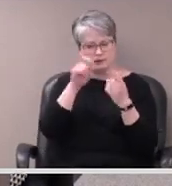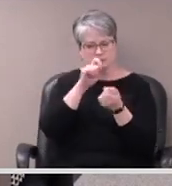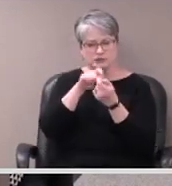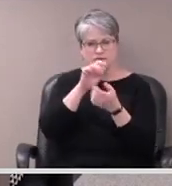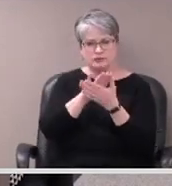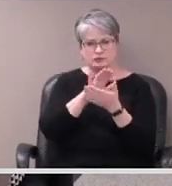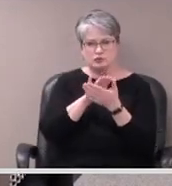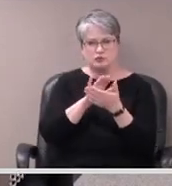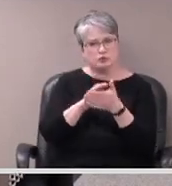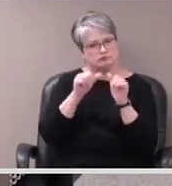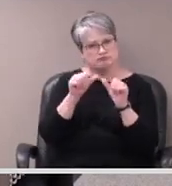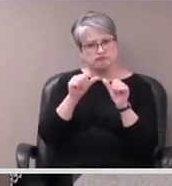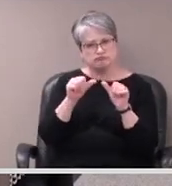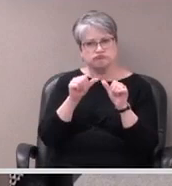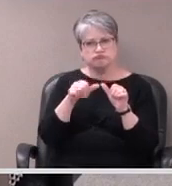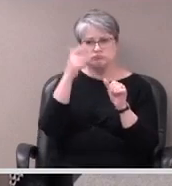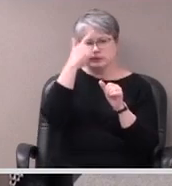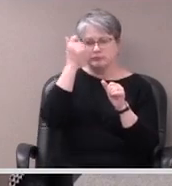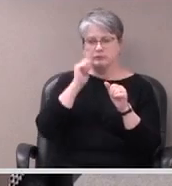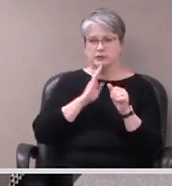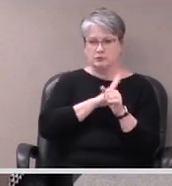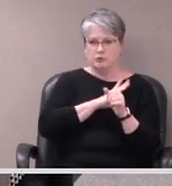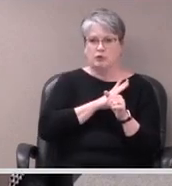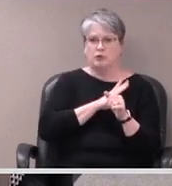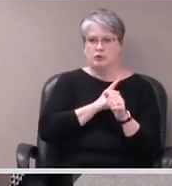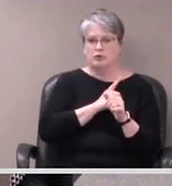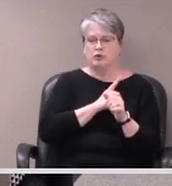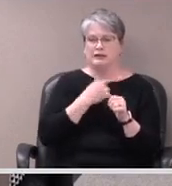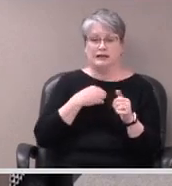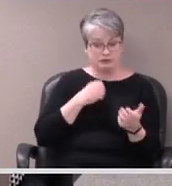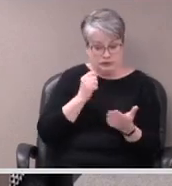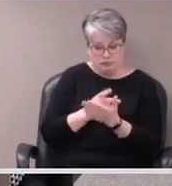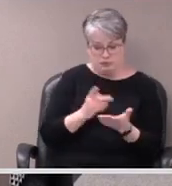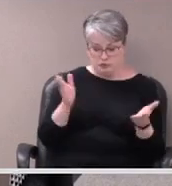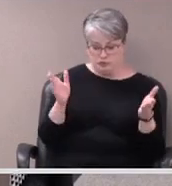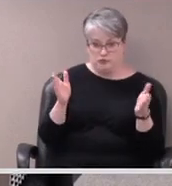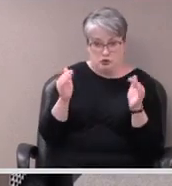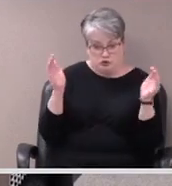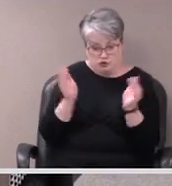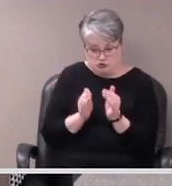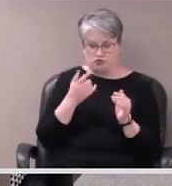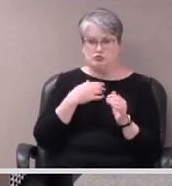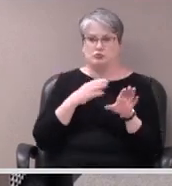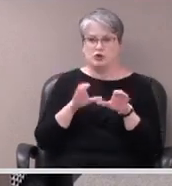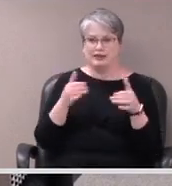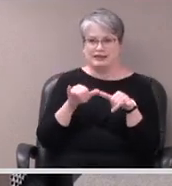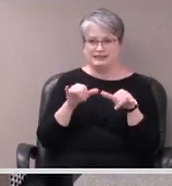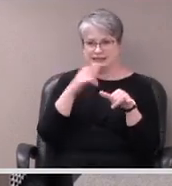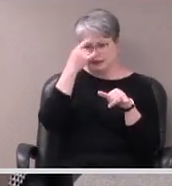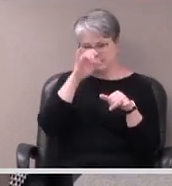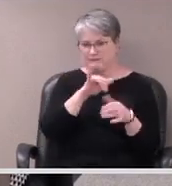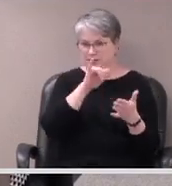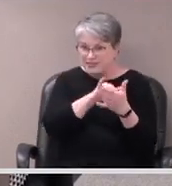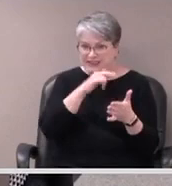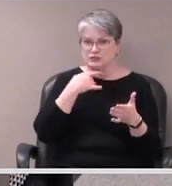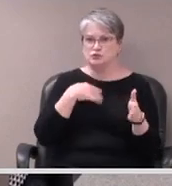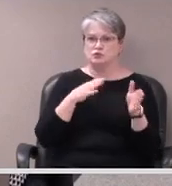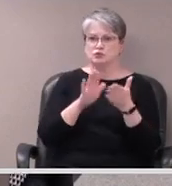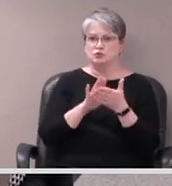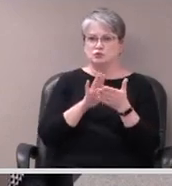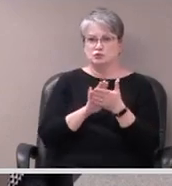it's continuing because the board has approved small class size for that school, then we add the